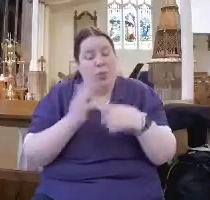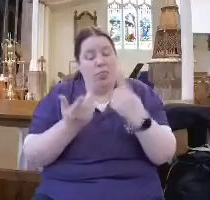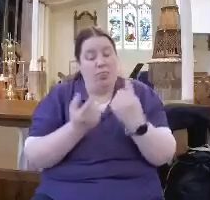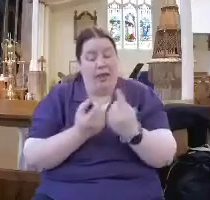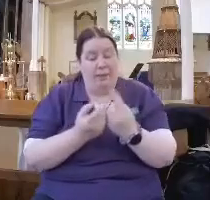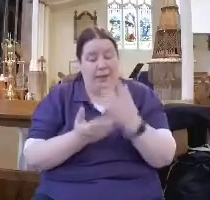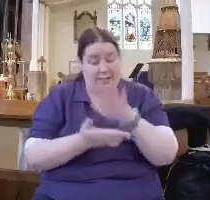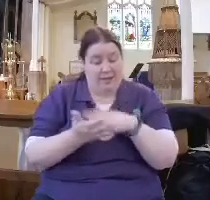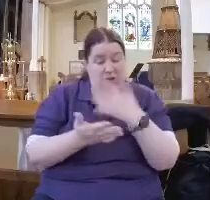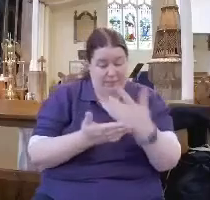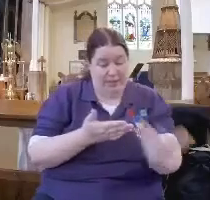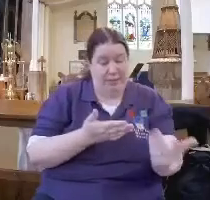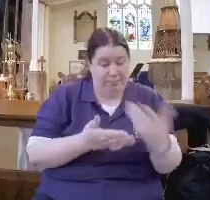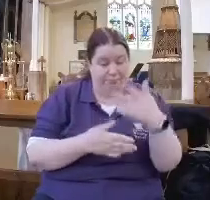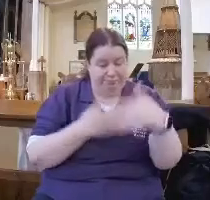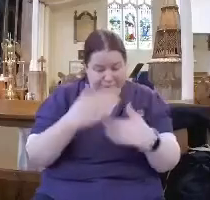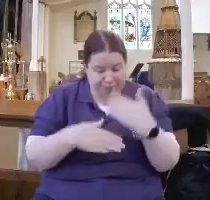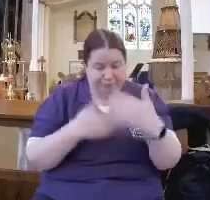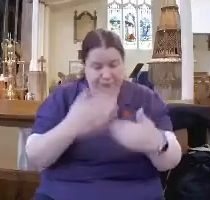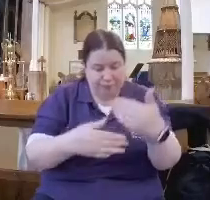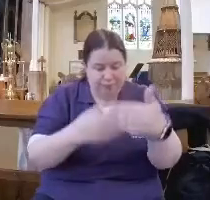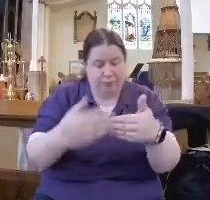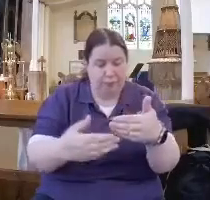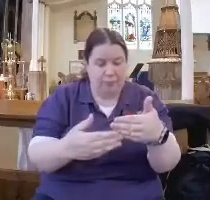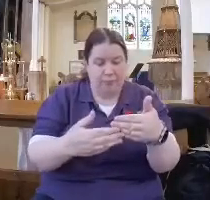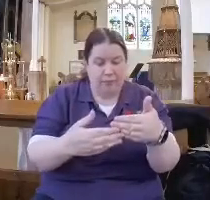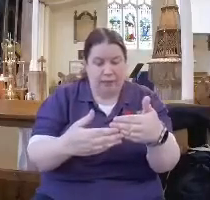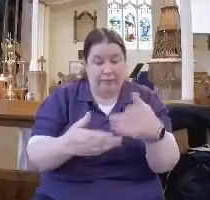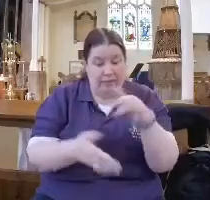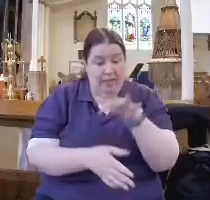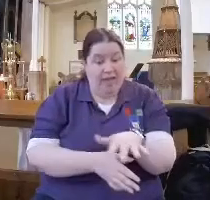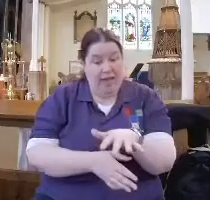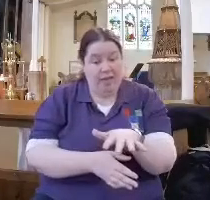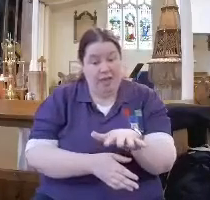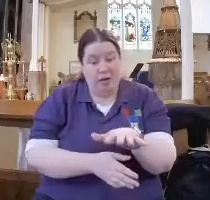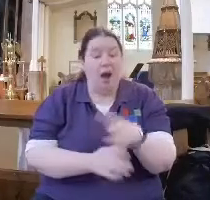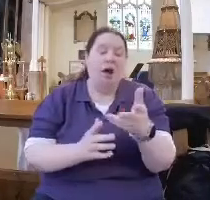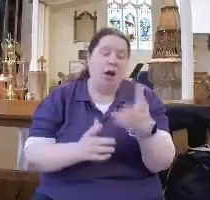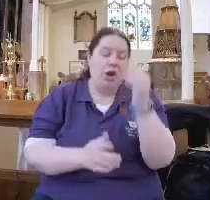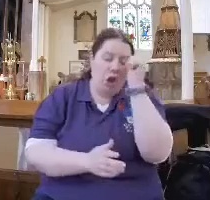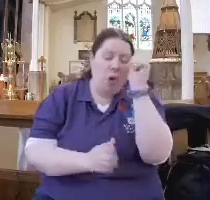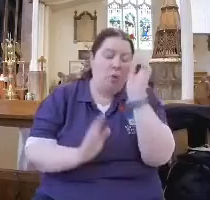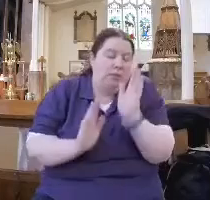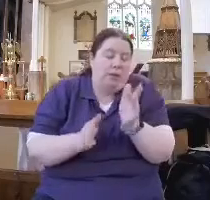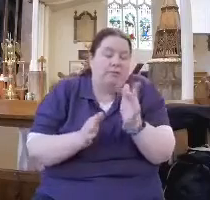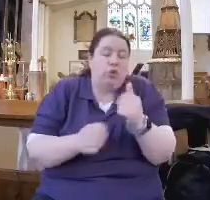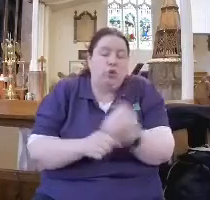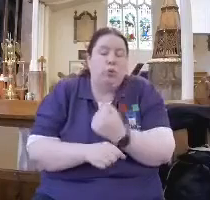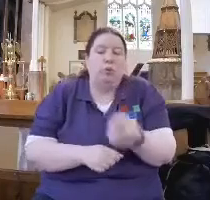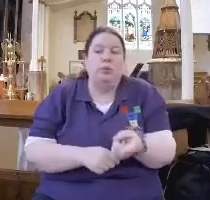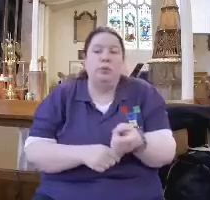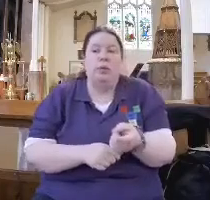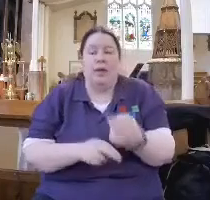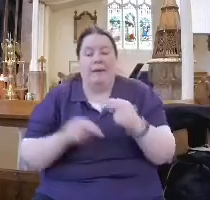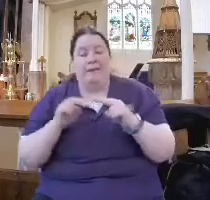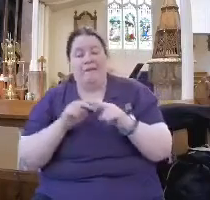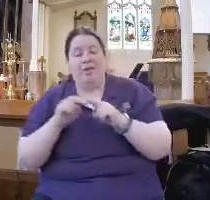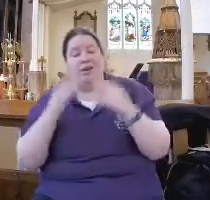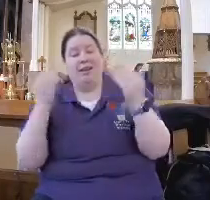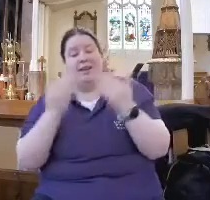things are on there, the presumption is you do them. You do them. I do football on a Friday